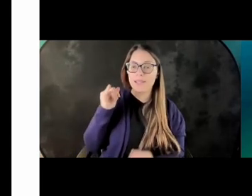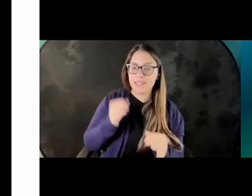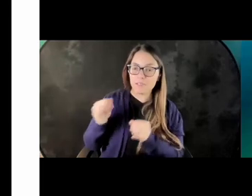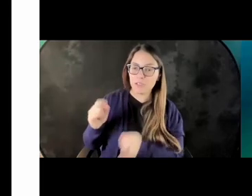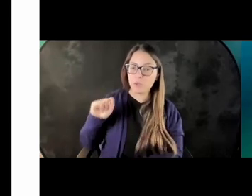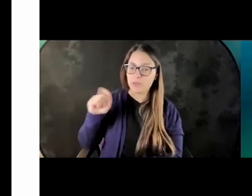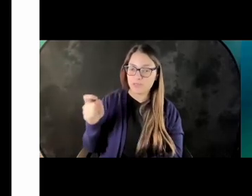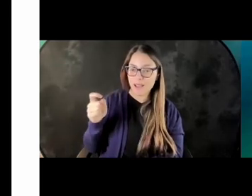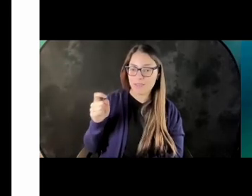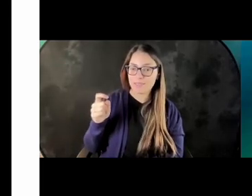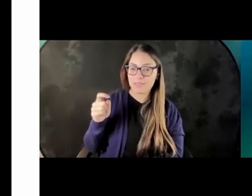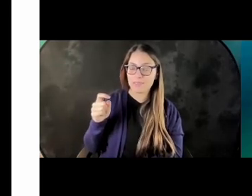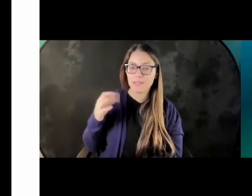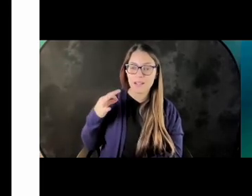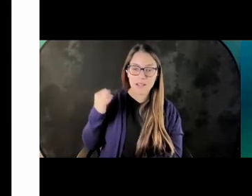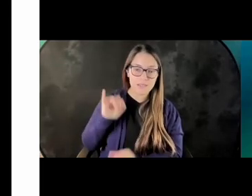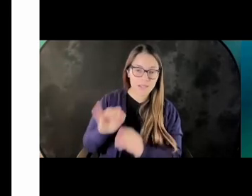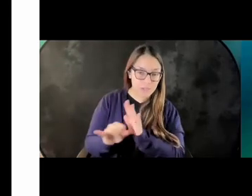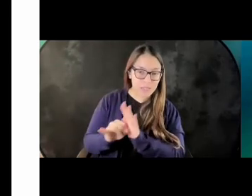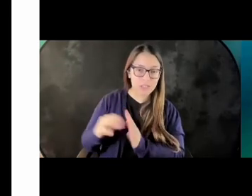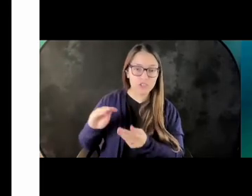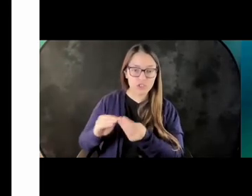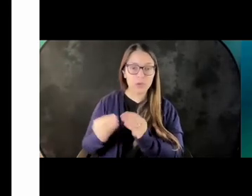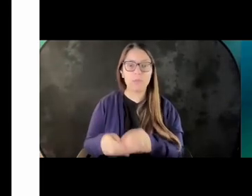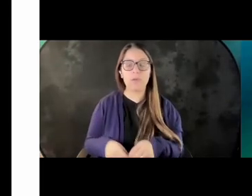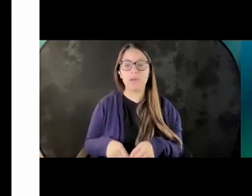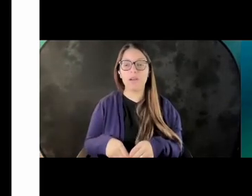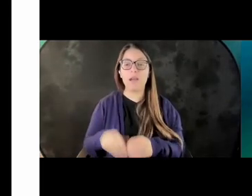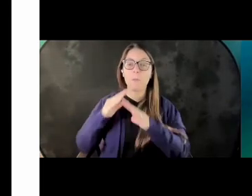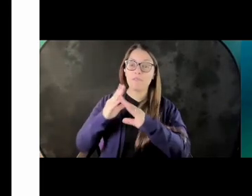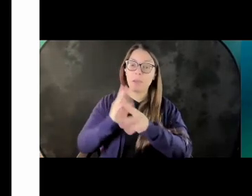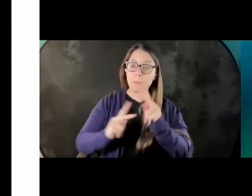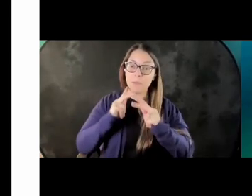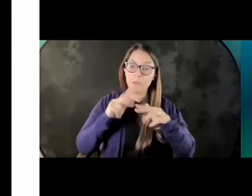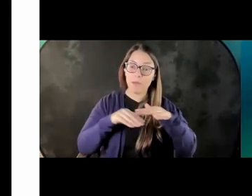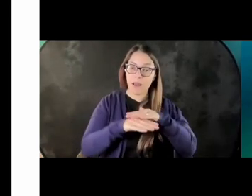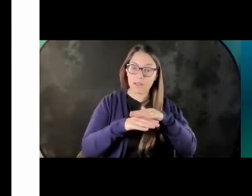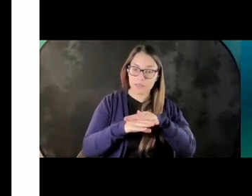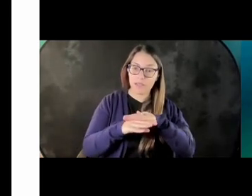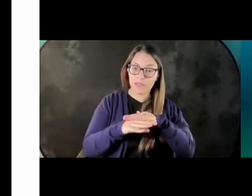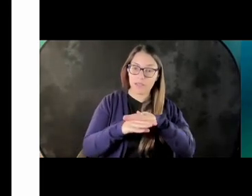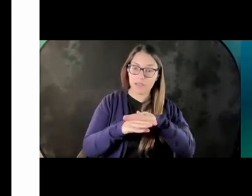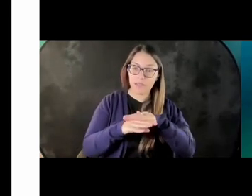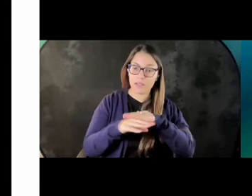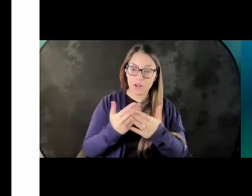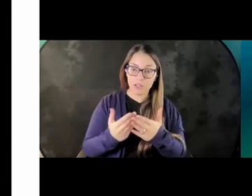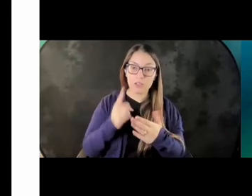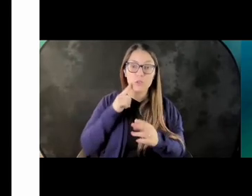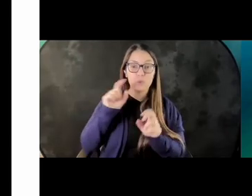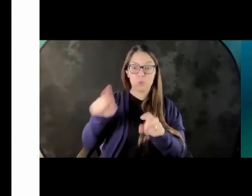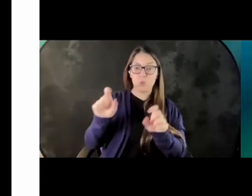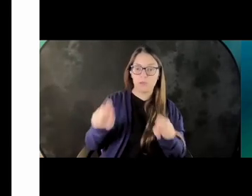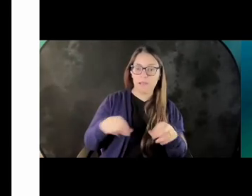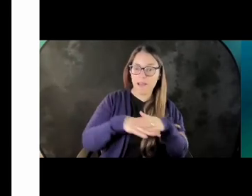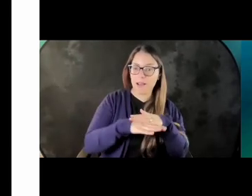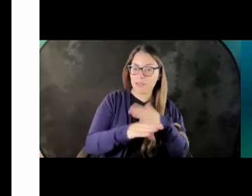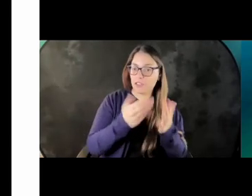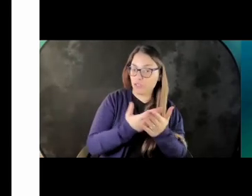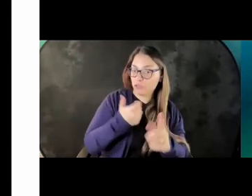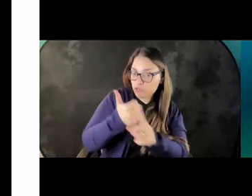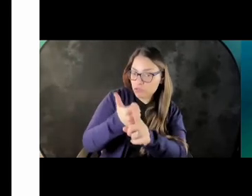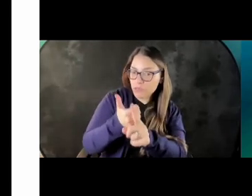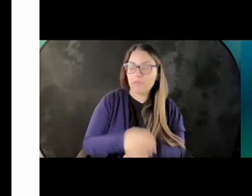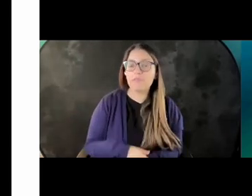identification number, accessing your records securely online. It tells you how to do that. It talks